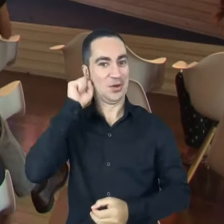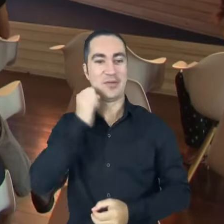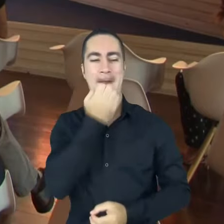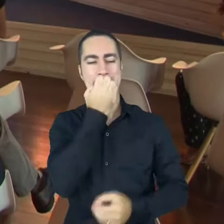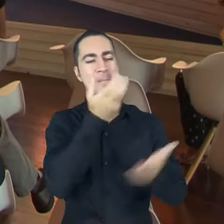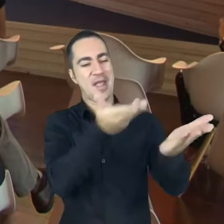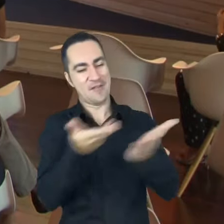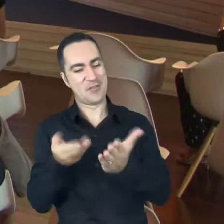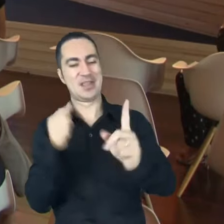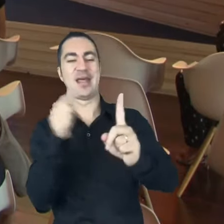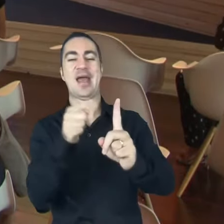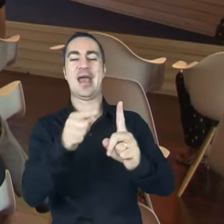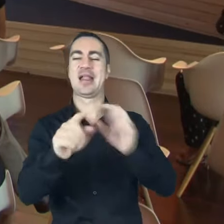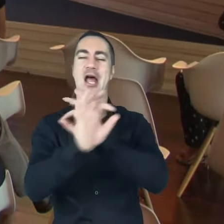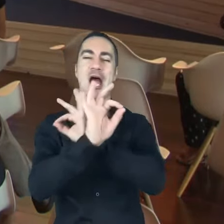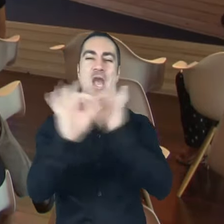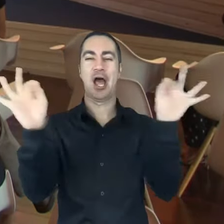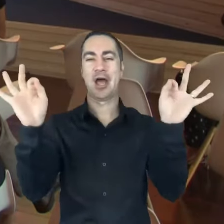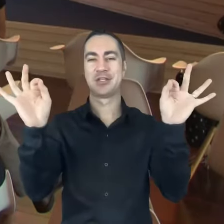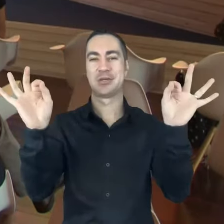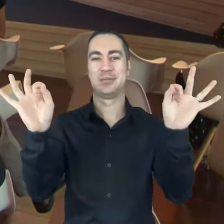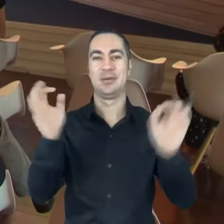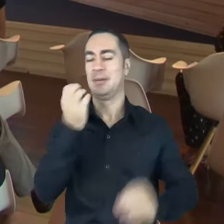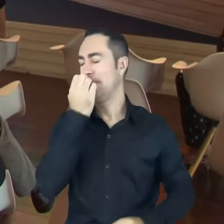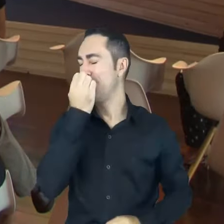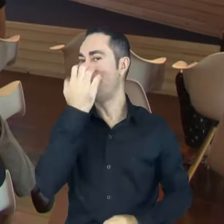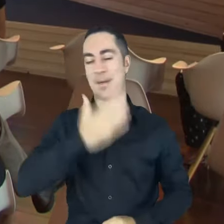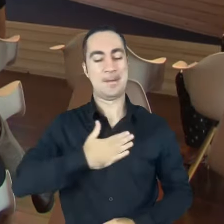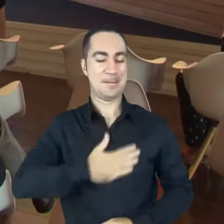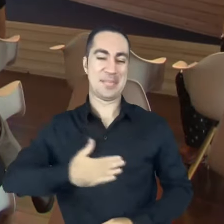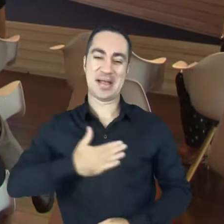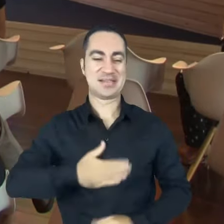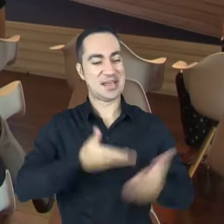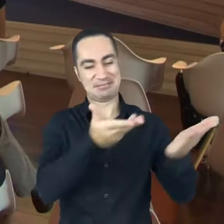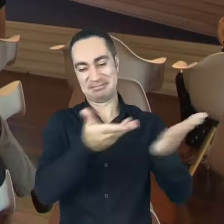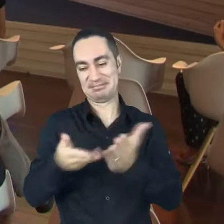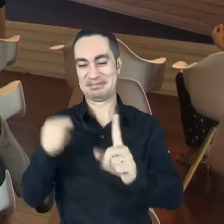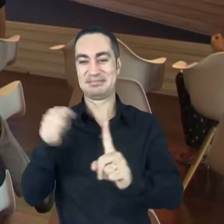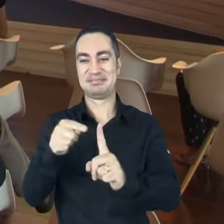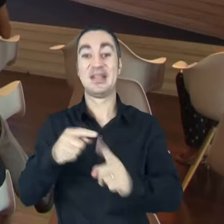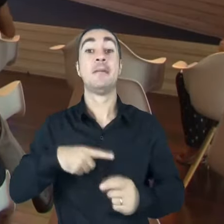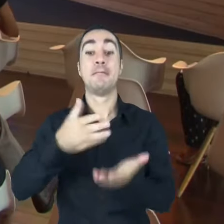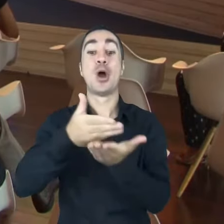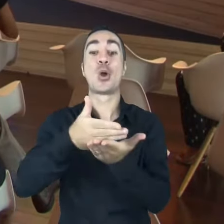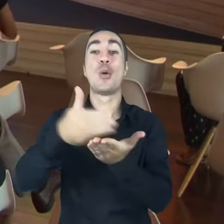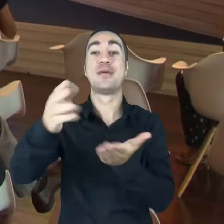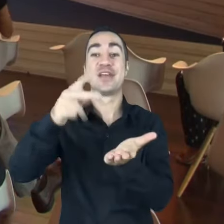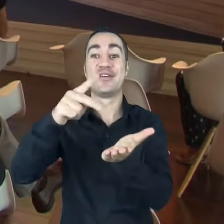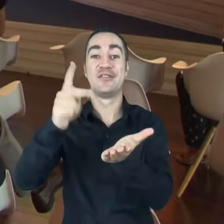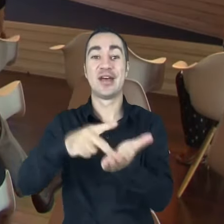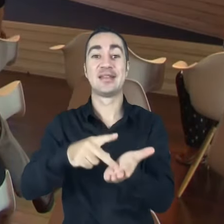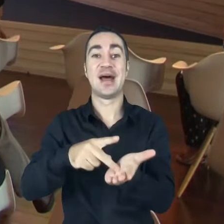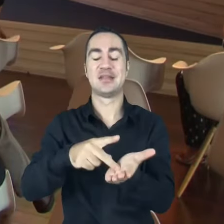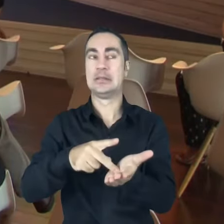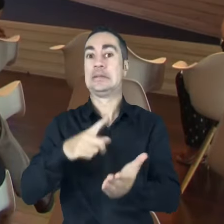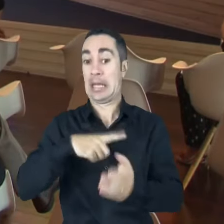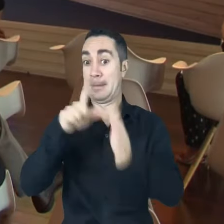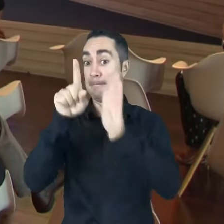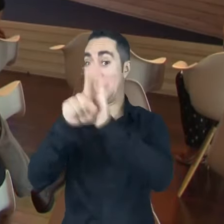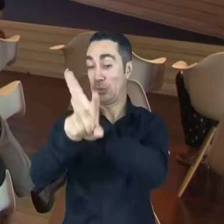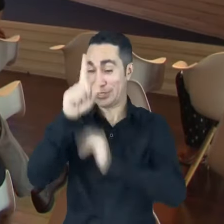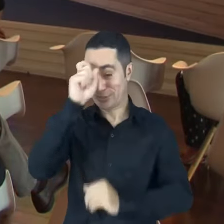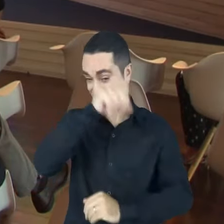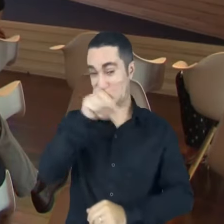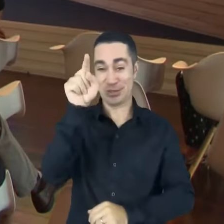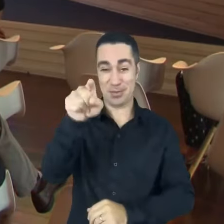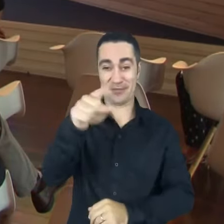That's a pleasure from our side. Can I start with a difficult question for you? What is the secret